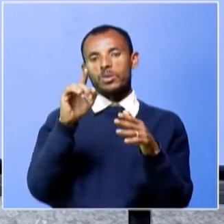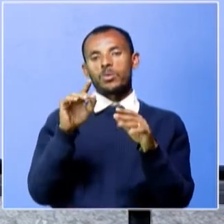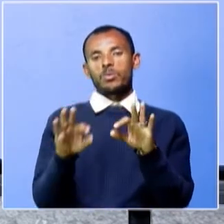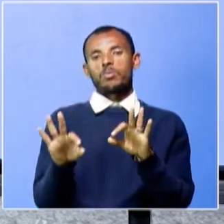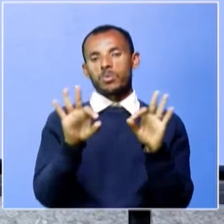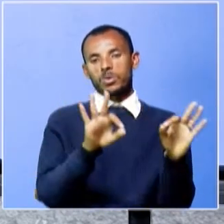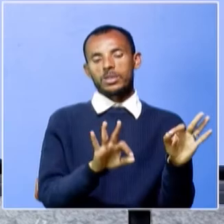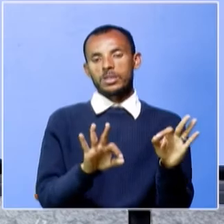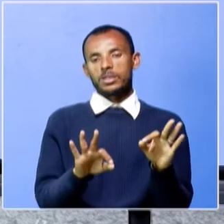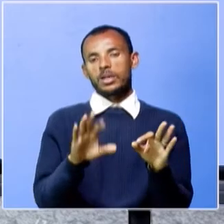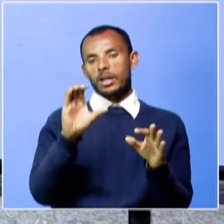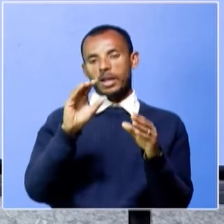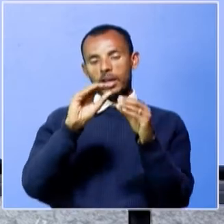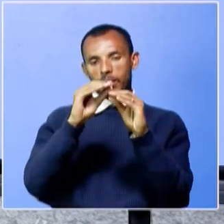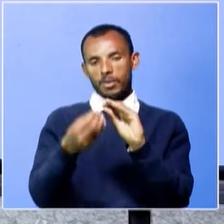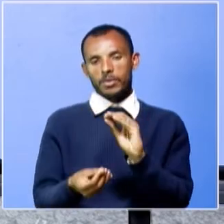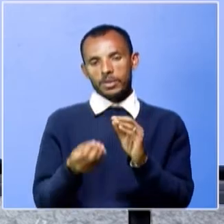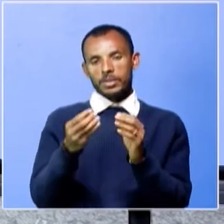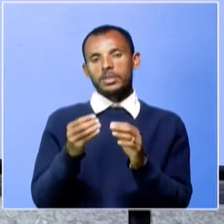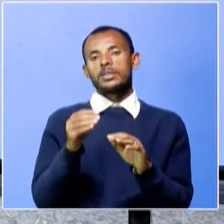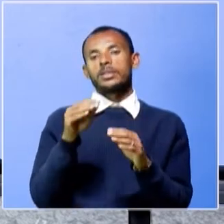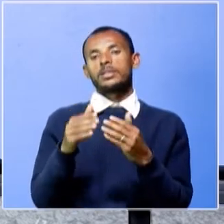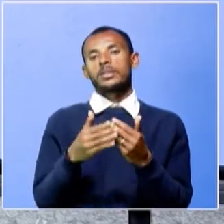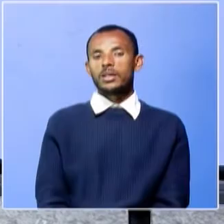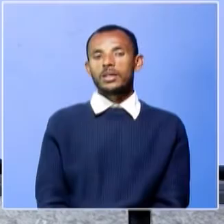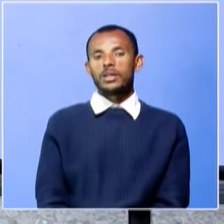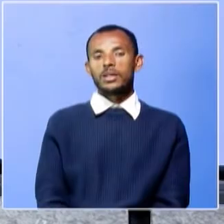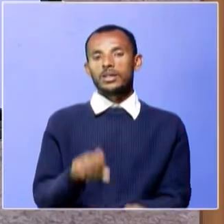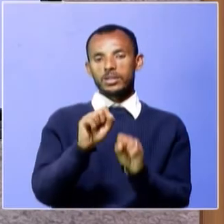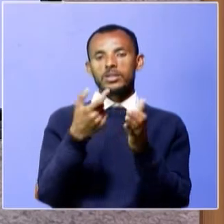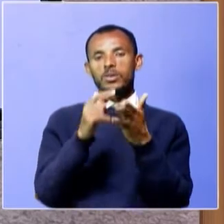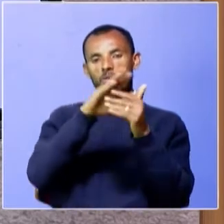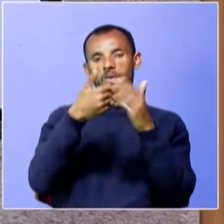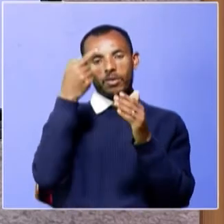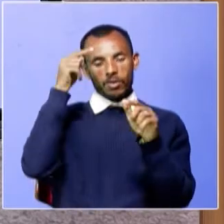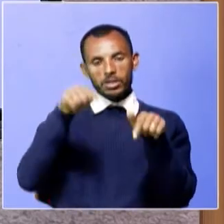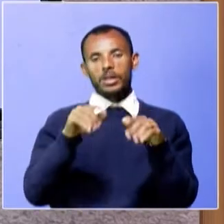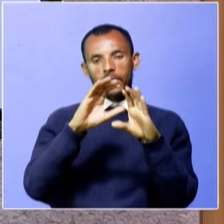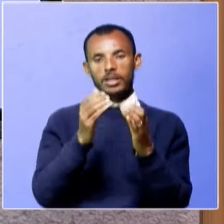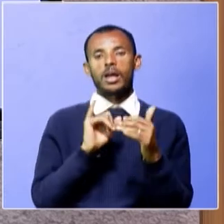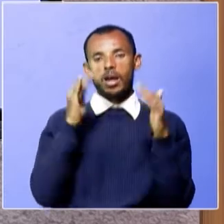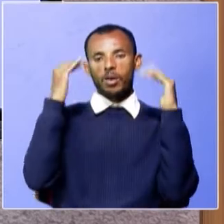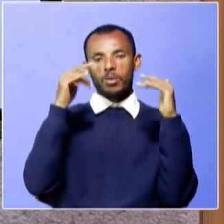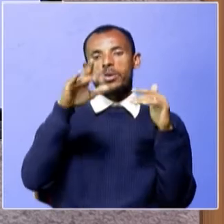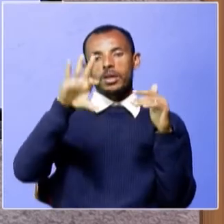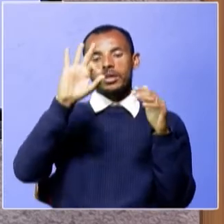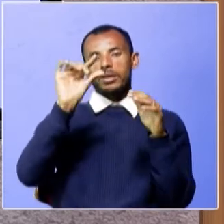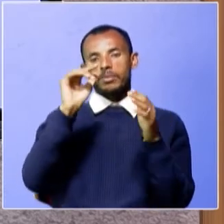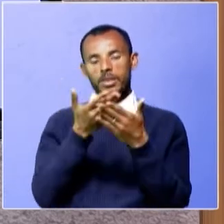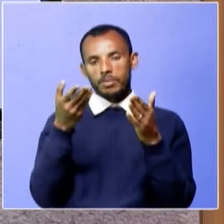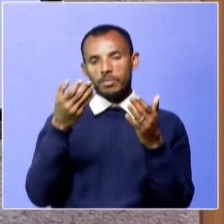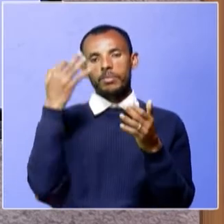put the cardinal number of the sample space. Okay? So this is all for today. I hope you got something from